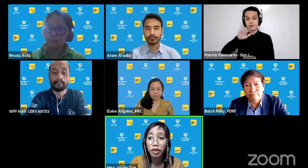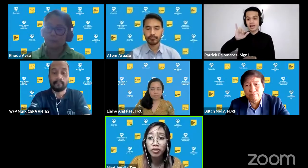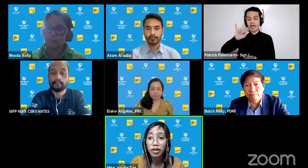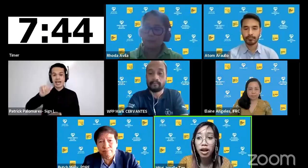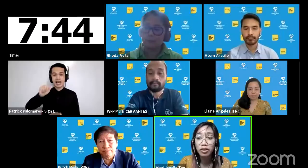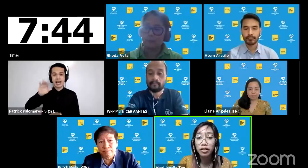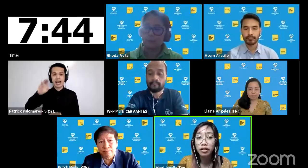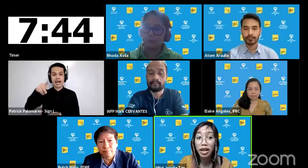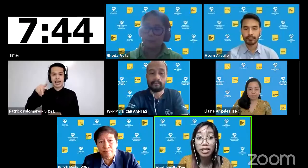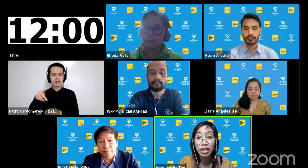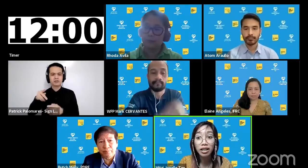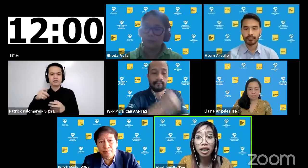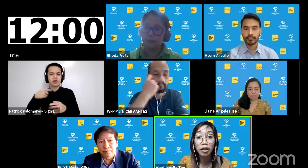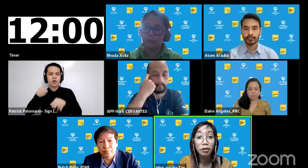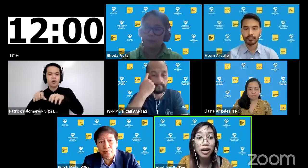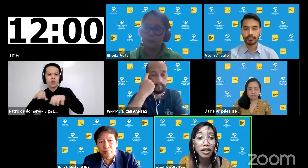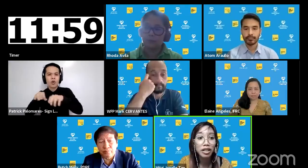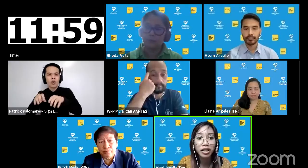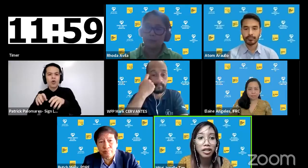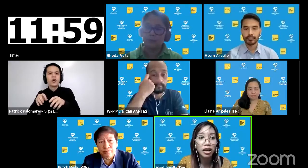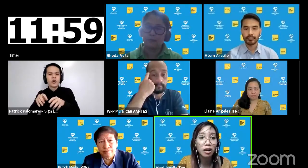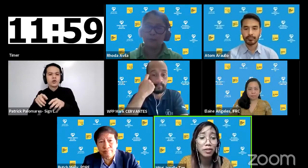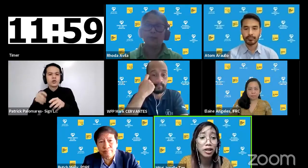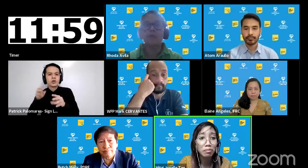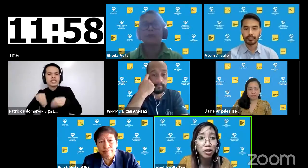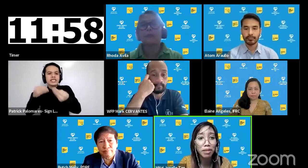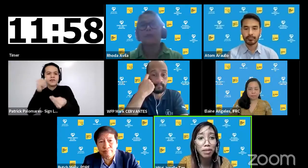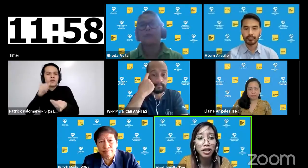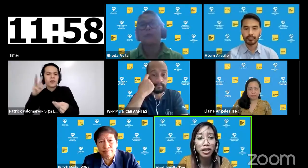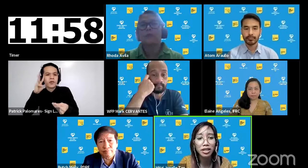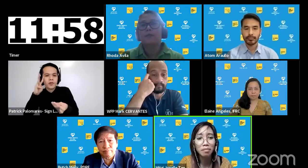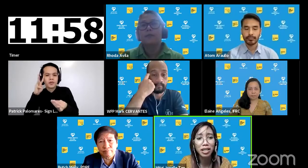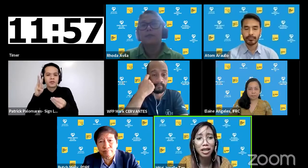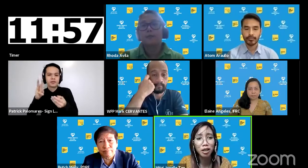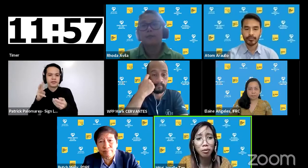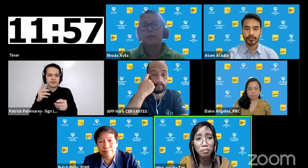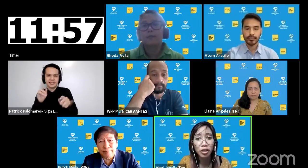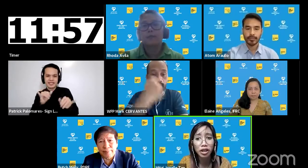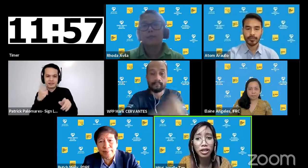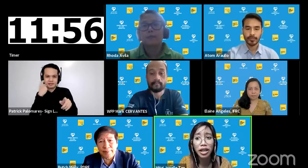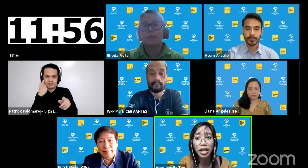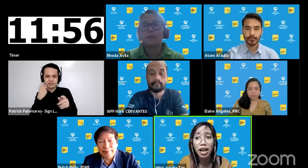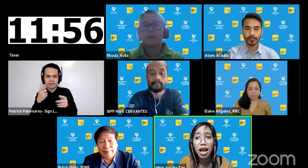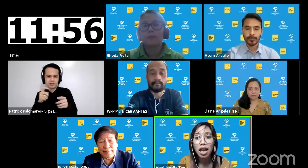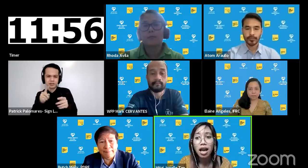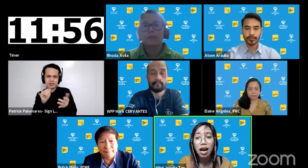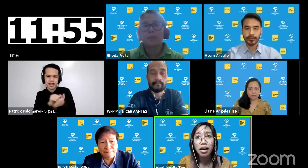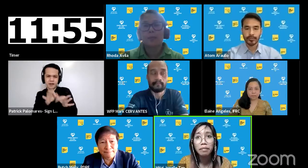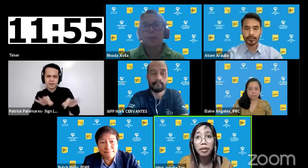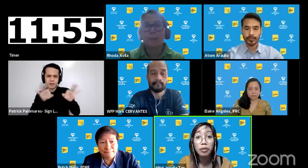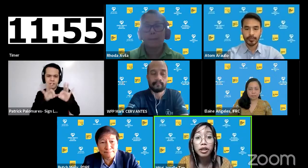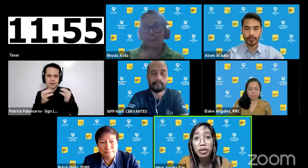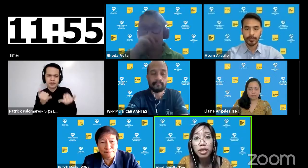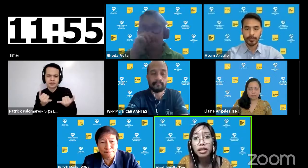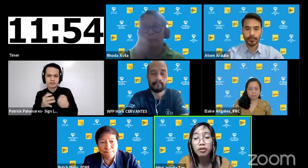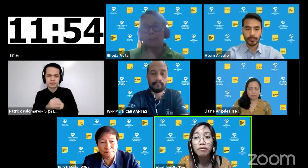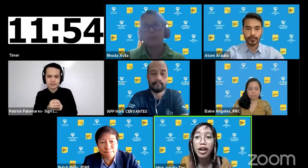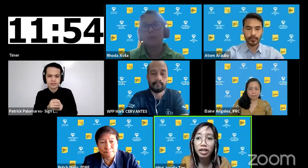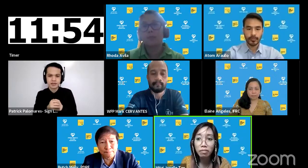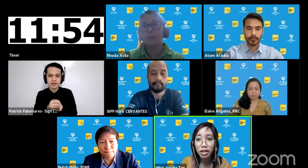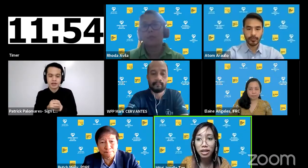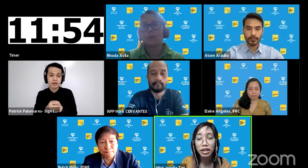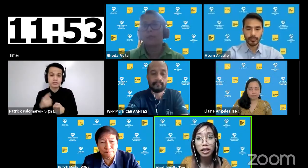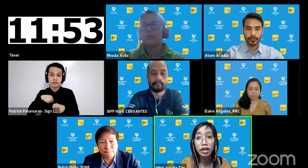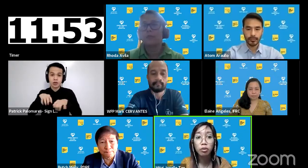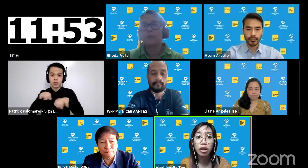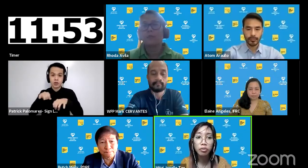work revolves around raising climate awareness, such as Sir Butch mentioned. It's something that's so important today. And we do this through